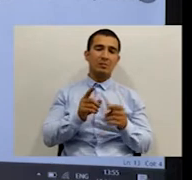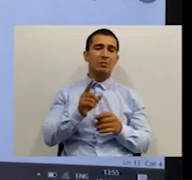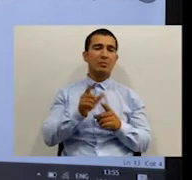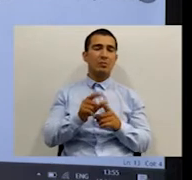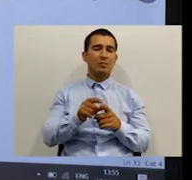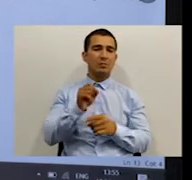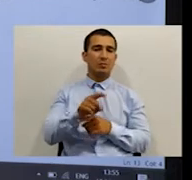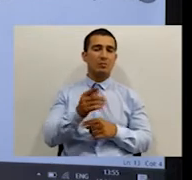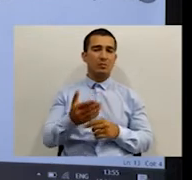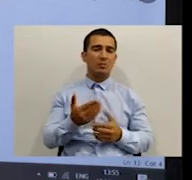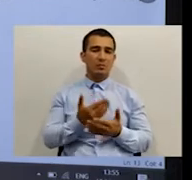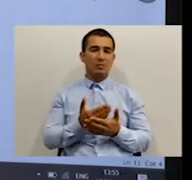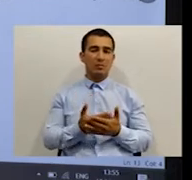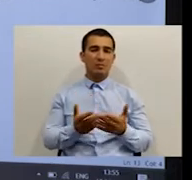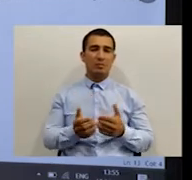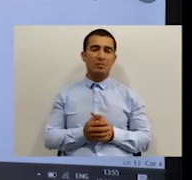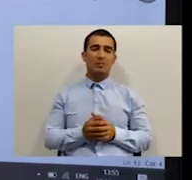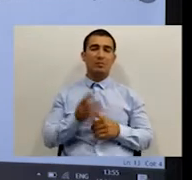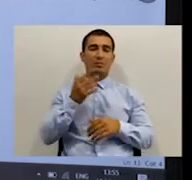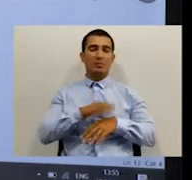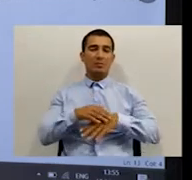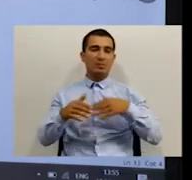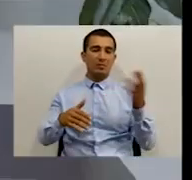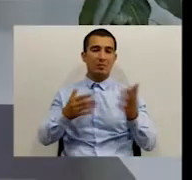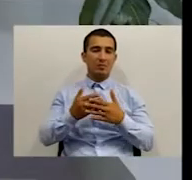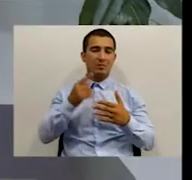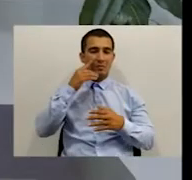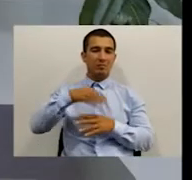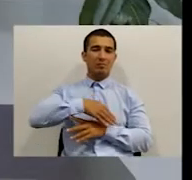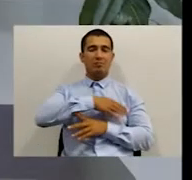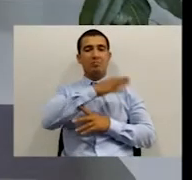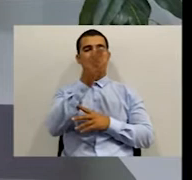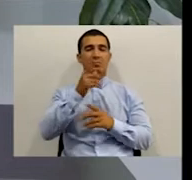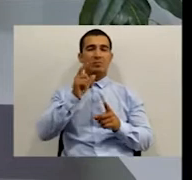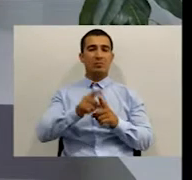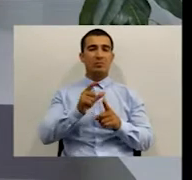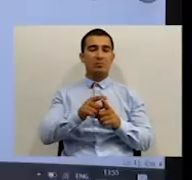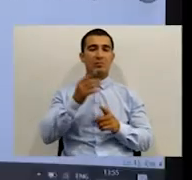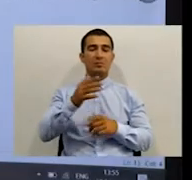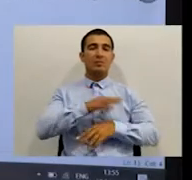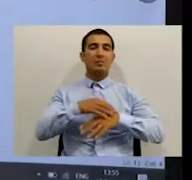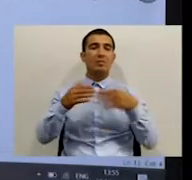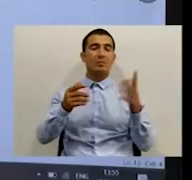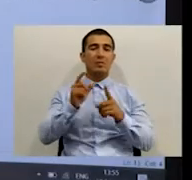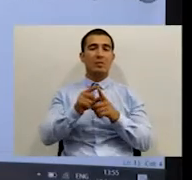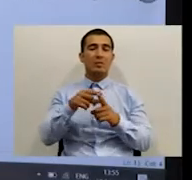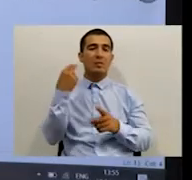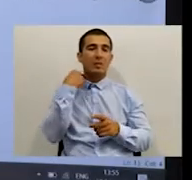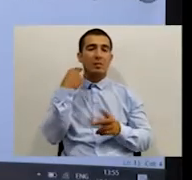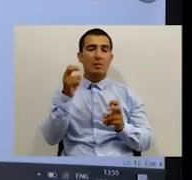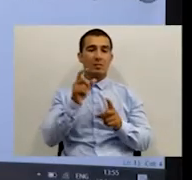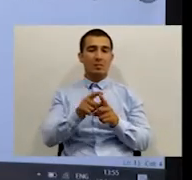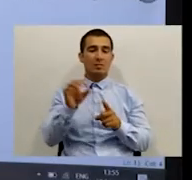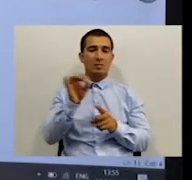chizish kerak bo'lsa nima qanday buyruq olishimiz kerak? Chapga chizishi uchun, chapga burilishi uchun ingliz tilidagi chapga